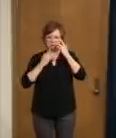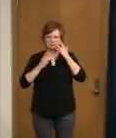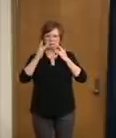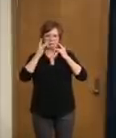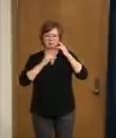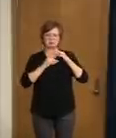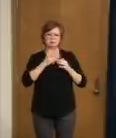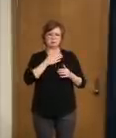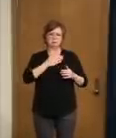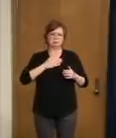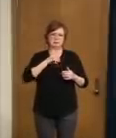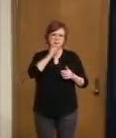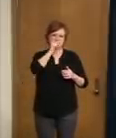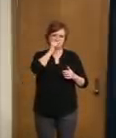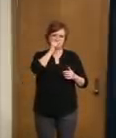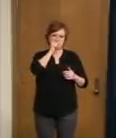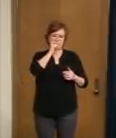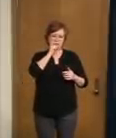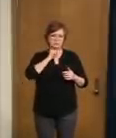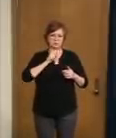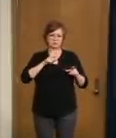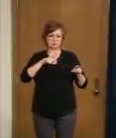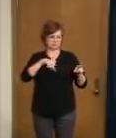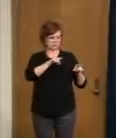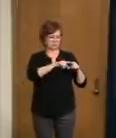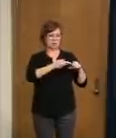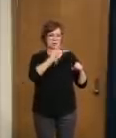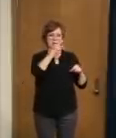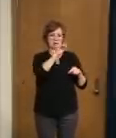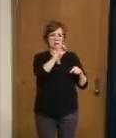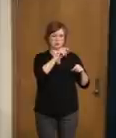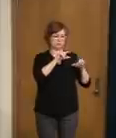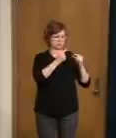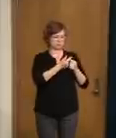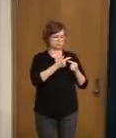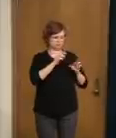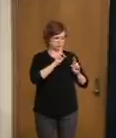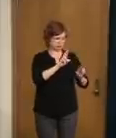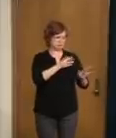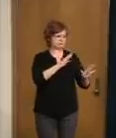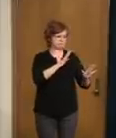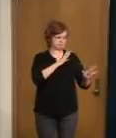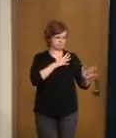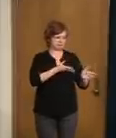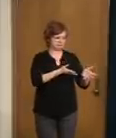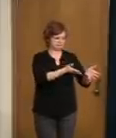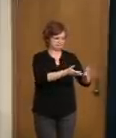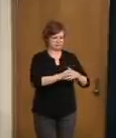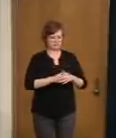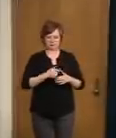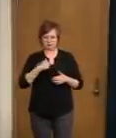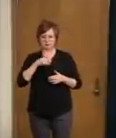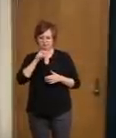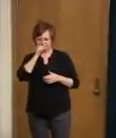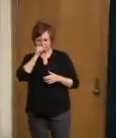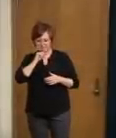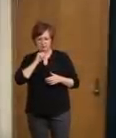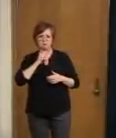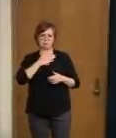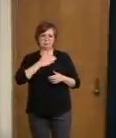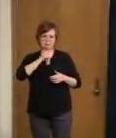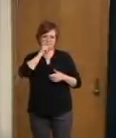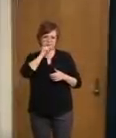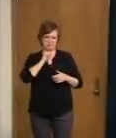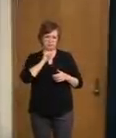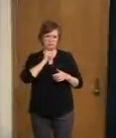patients from those who are not among the priority populations. Serving our most vulnerable population will save lives, so please be patient with